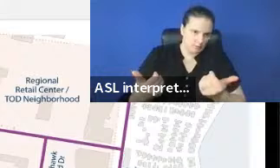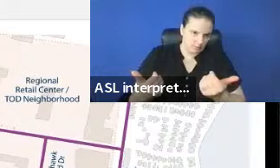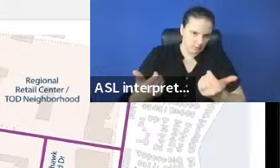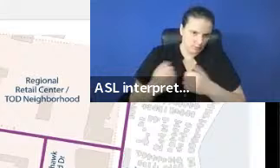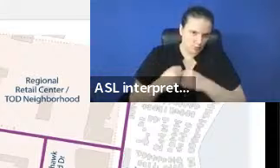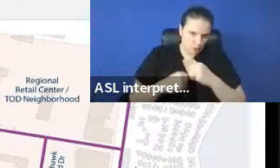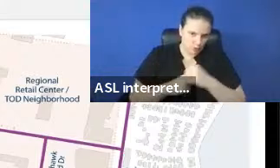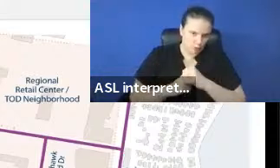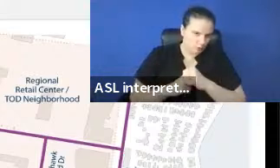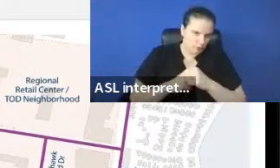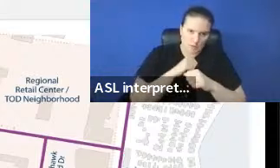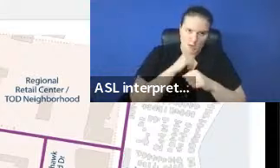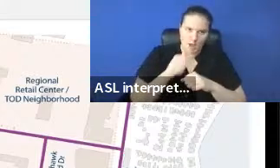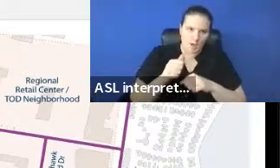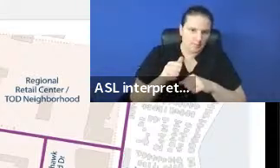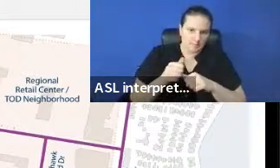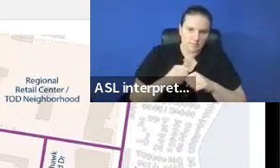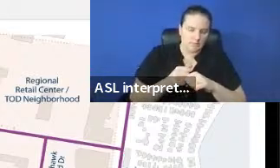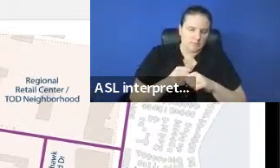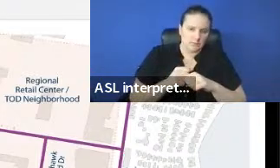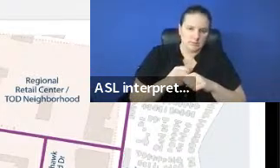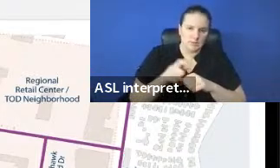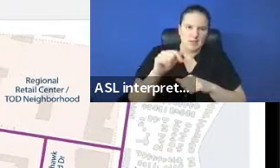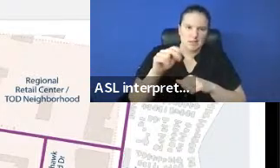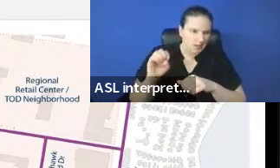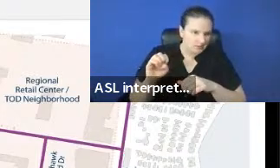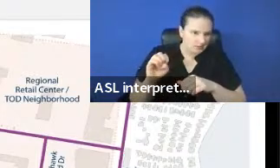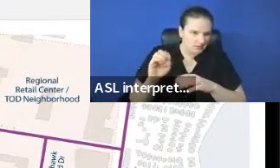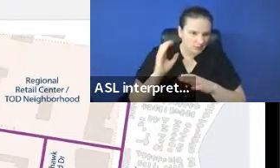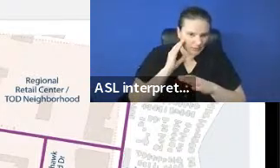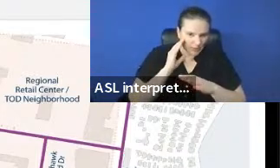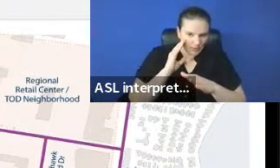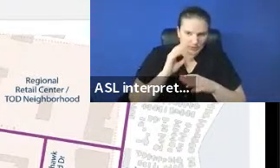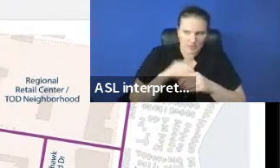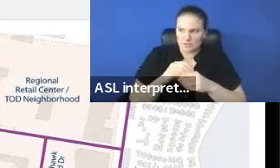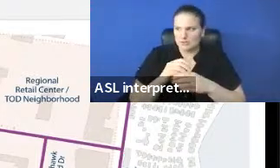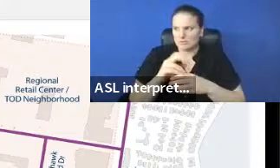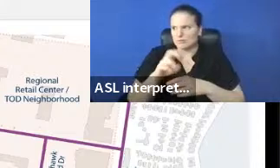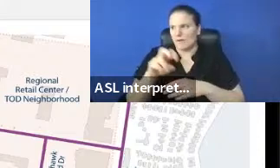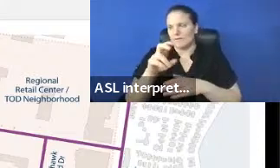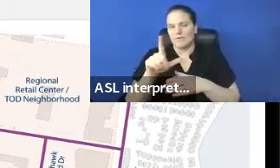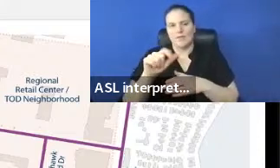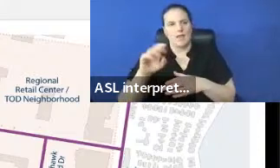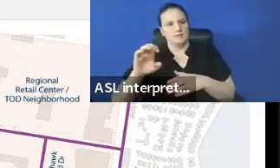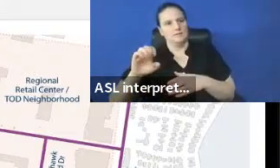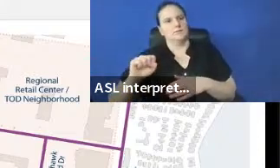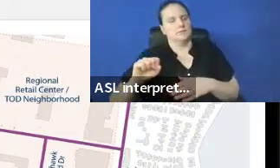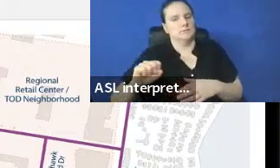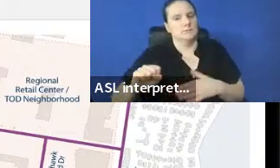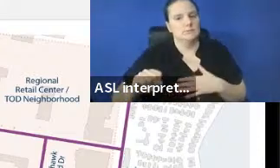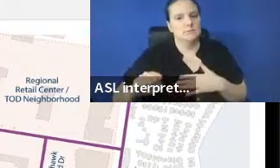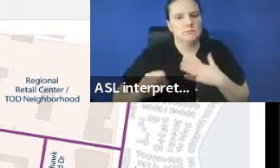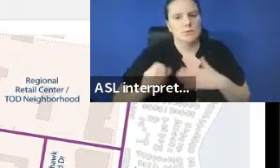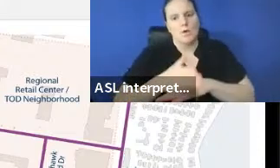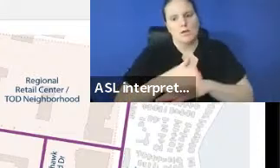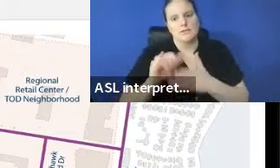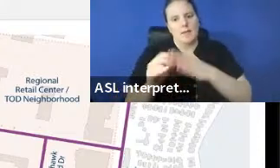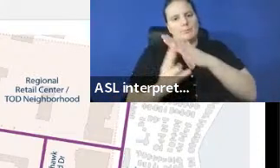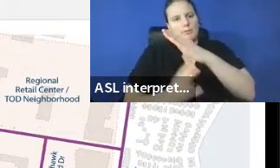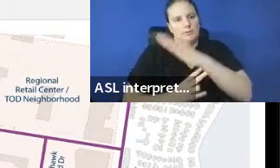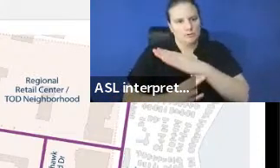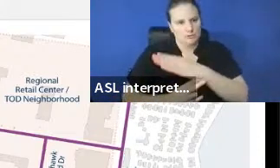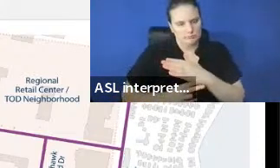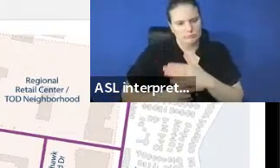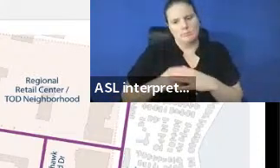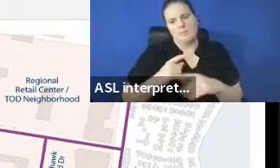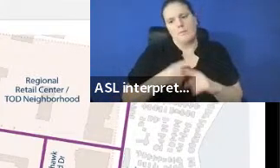structure. It would not be lanes, it would not be within the travel lanes across that bridge. But this